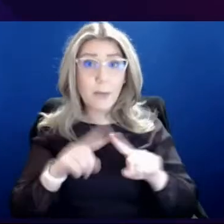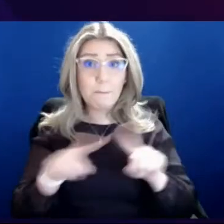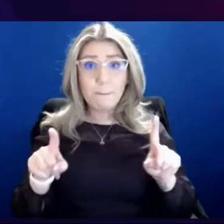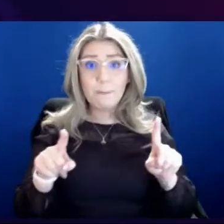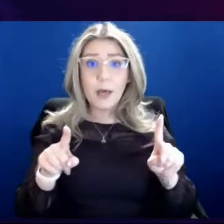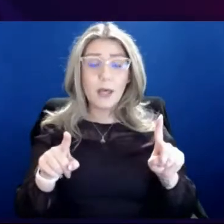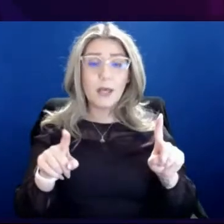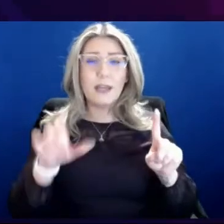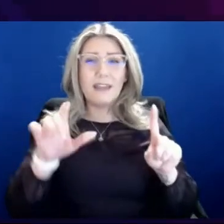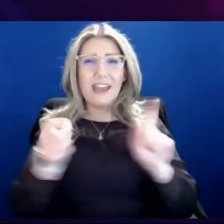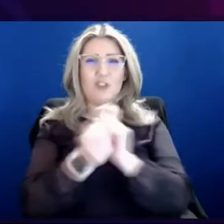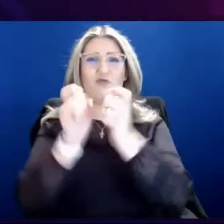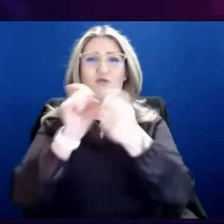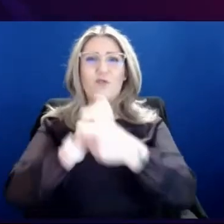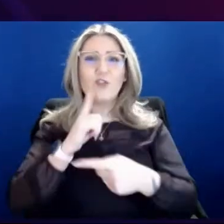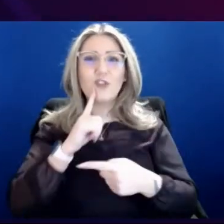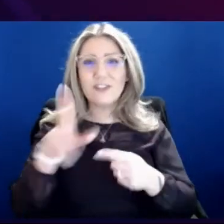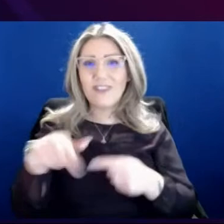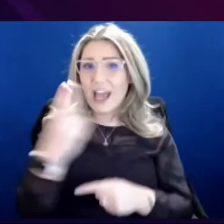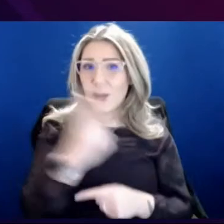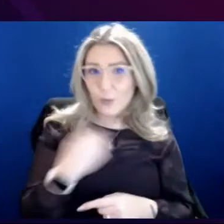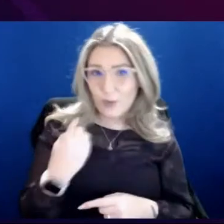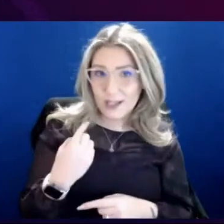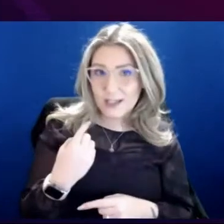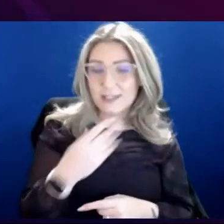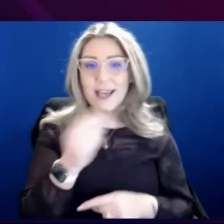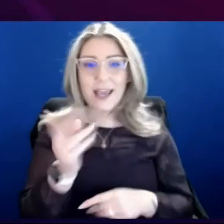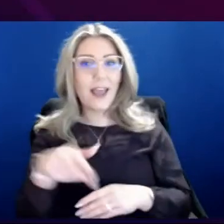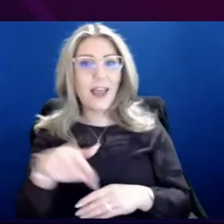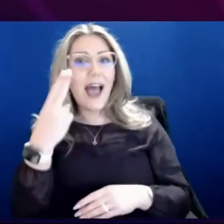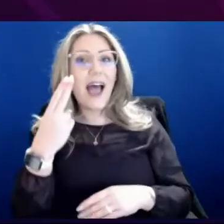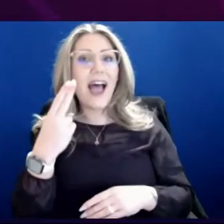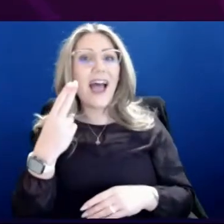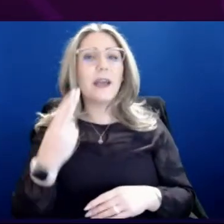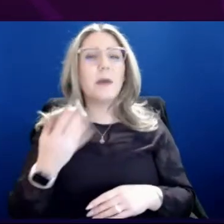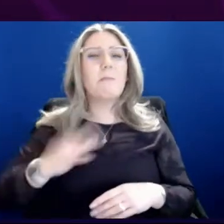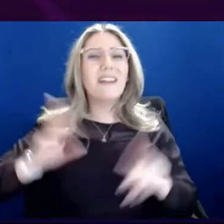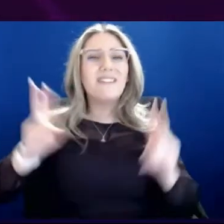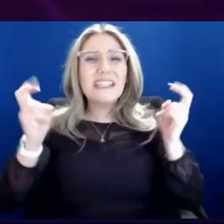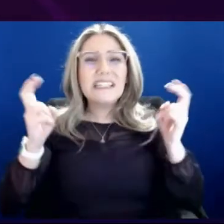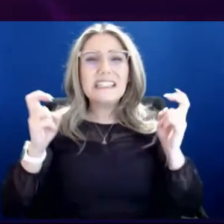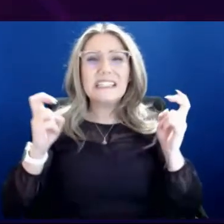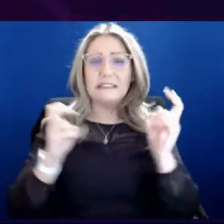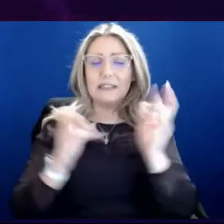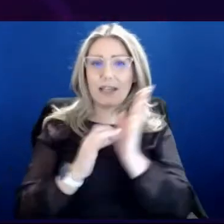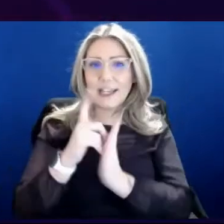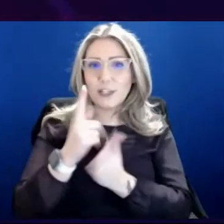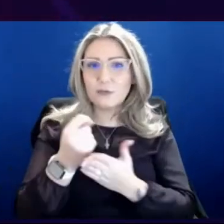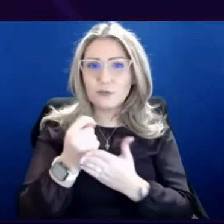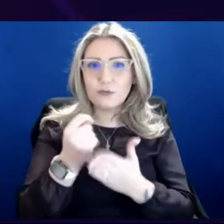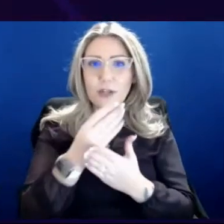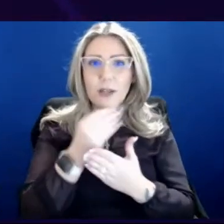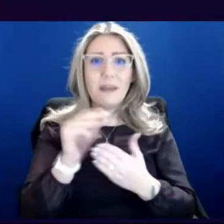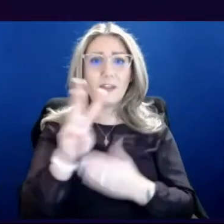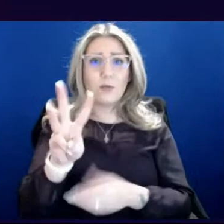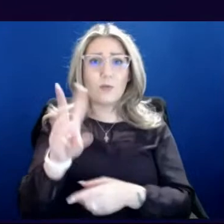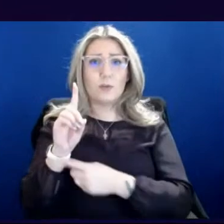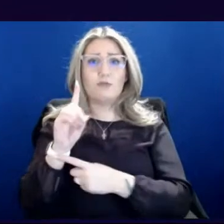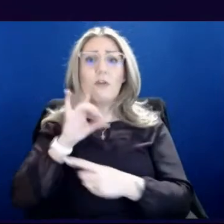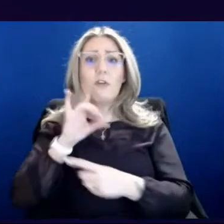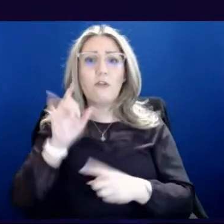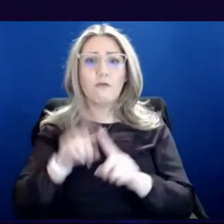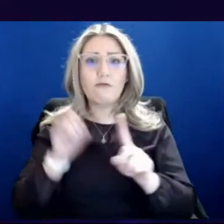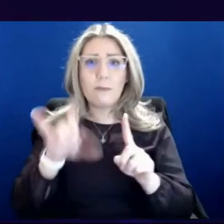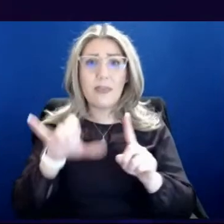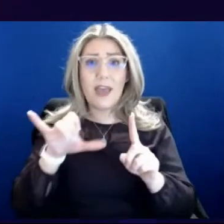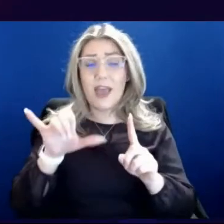convergence of high risk, high benefit cancer treatment Right. and the withdrawal of the adriamycin substantially